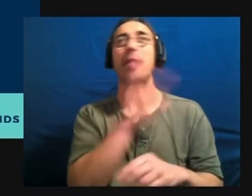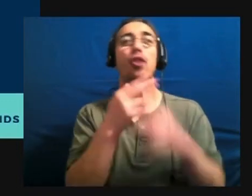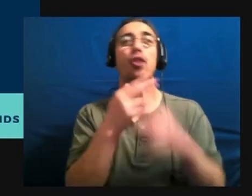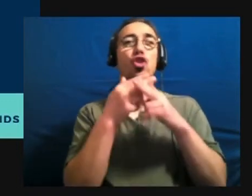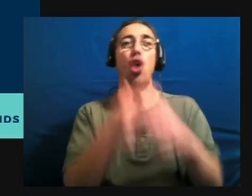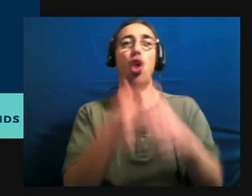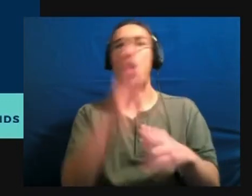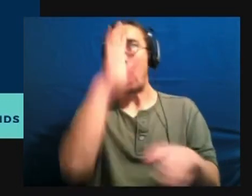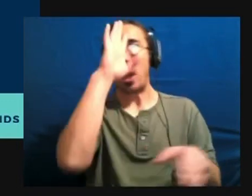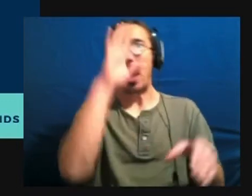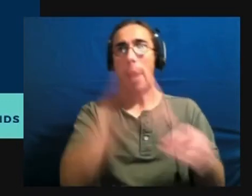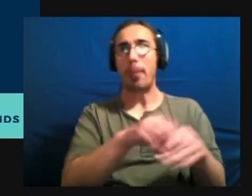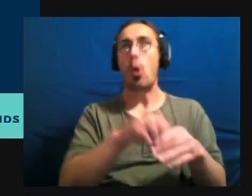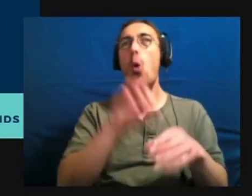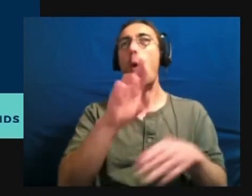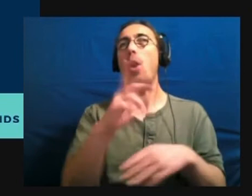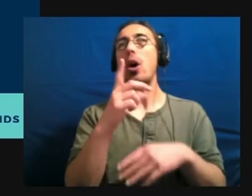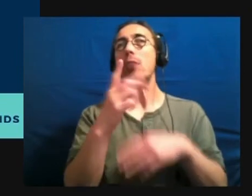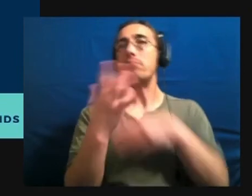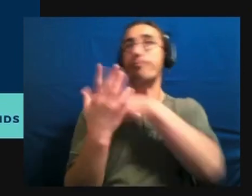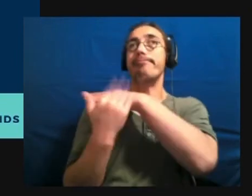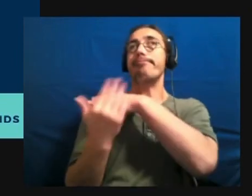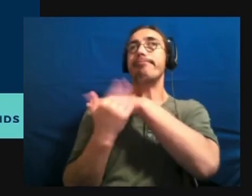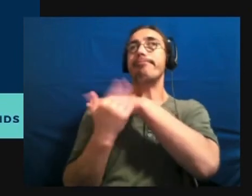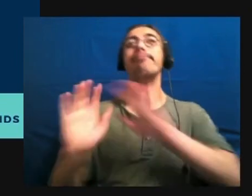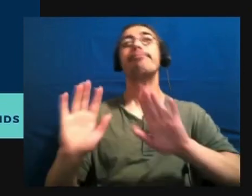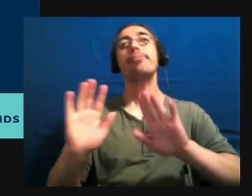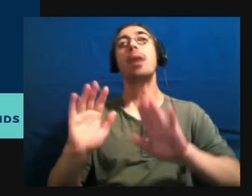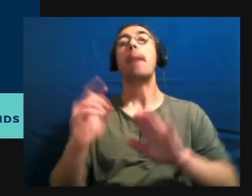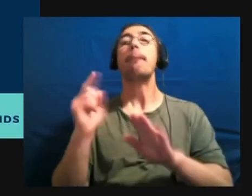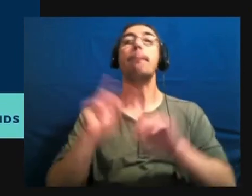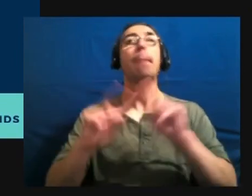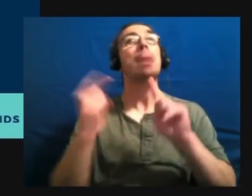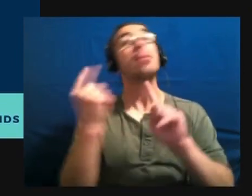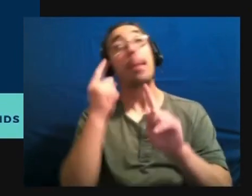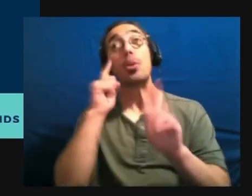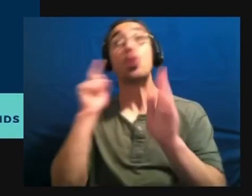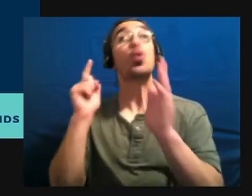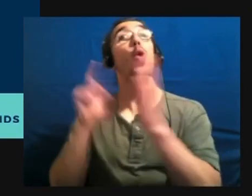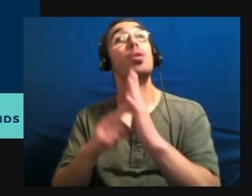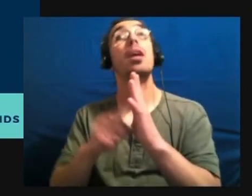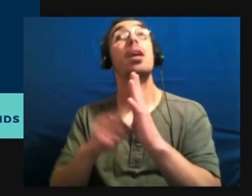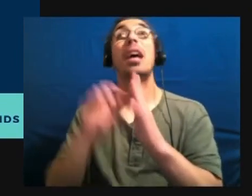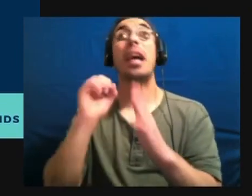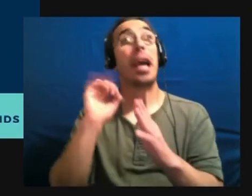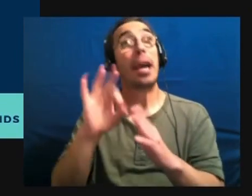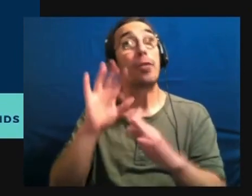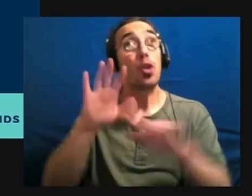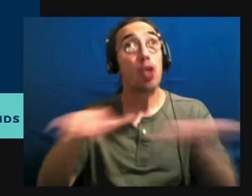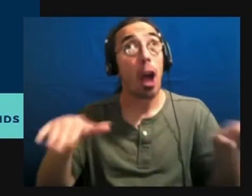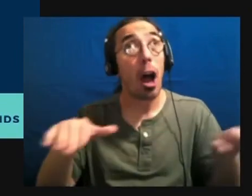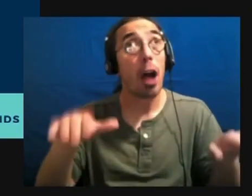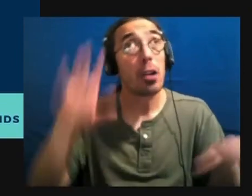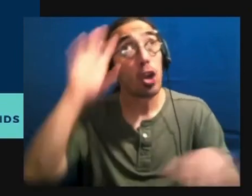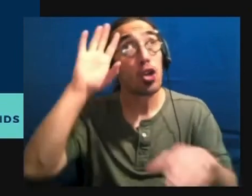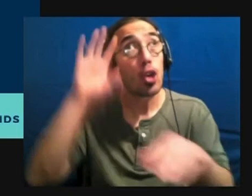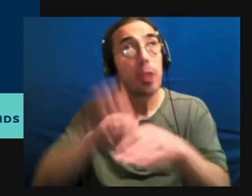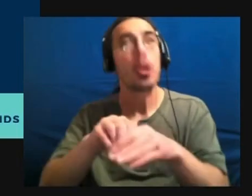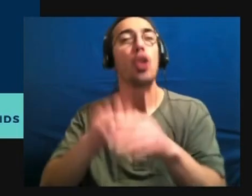or being alarmed. Just a thing to notice that your child might be autistic. Jules, do you want to take the next